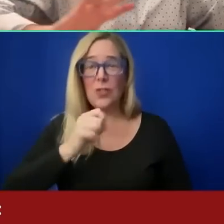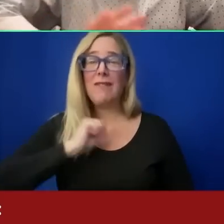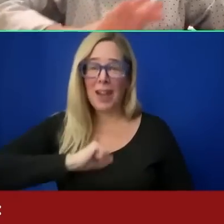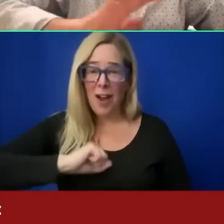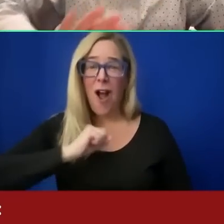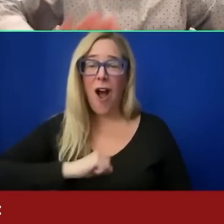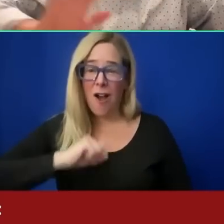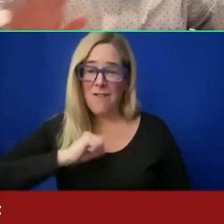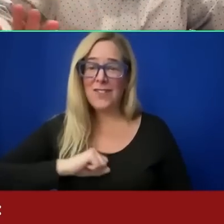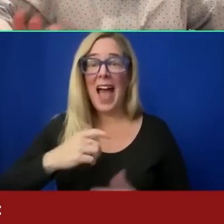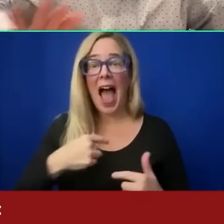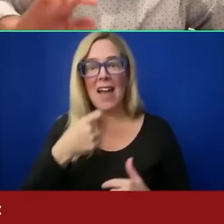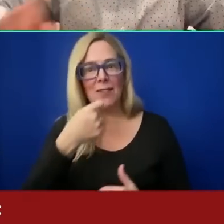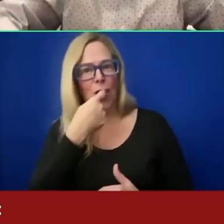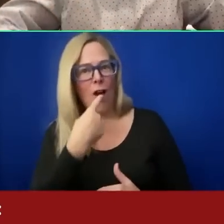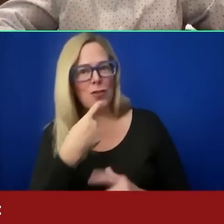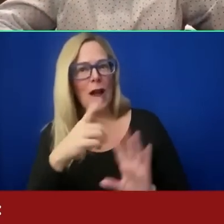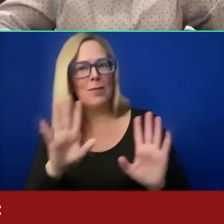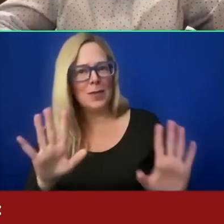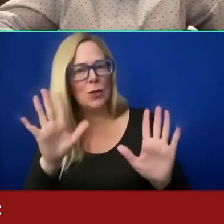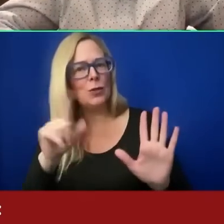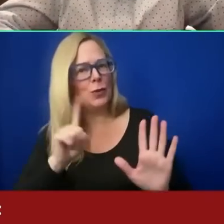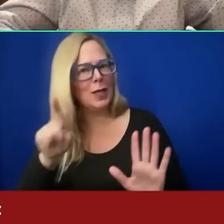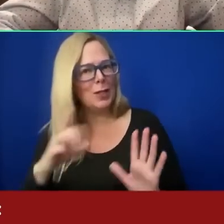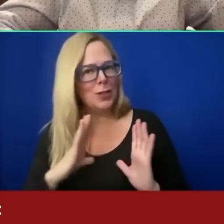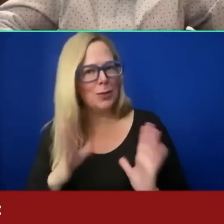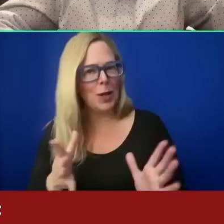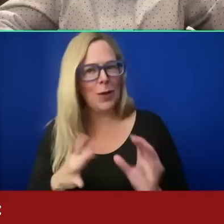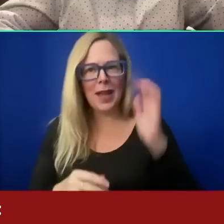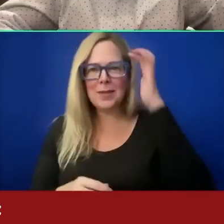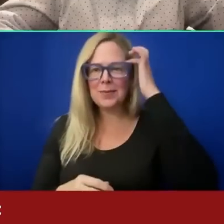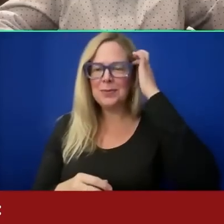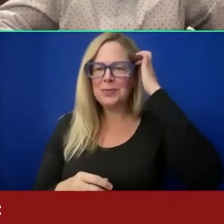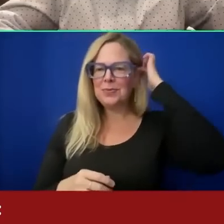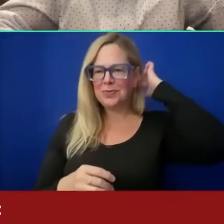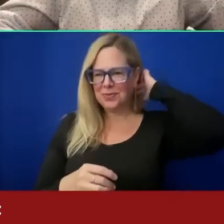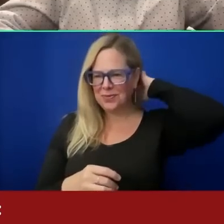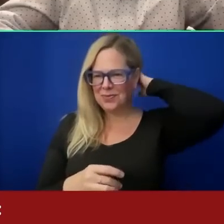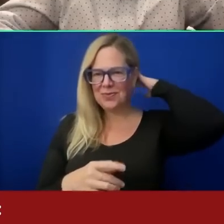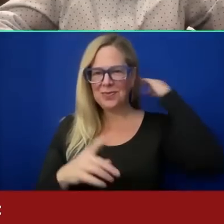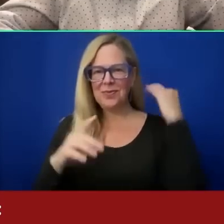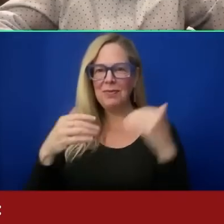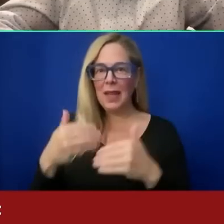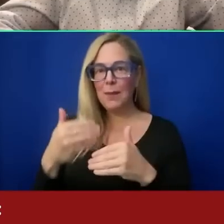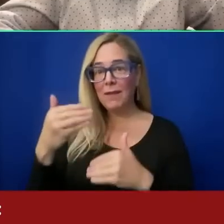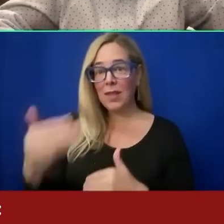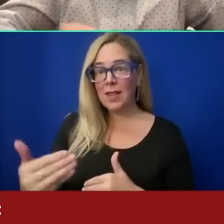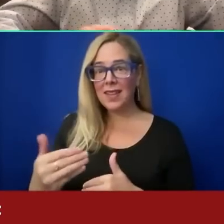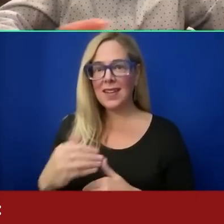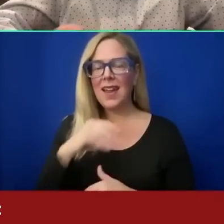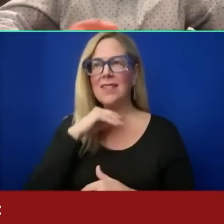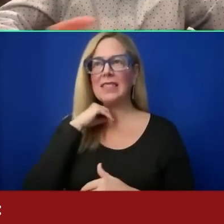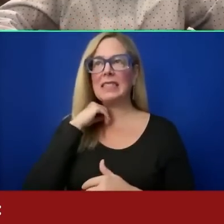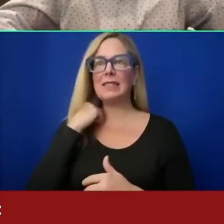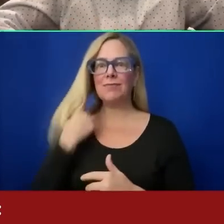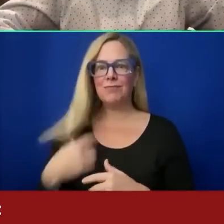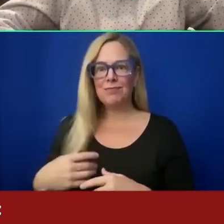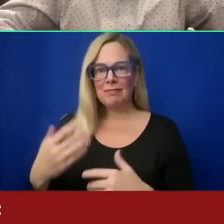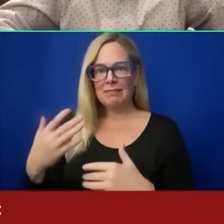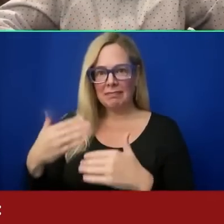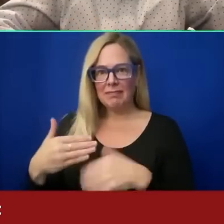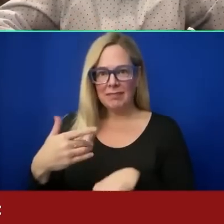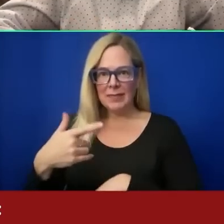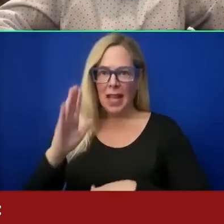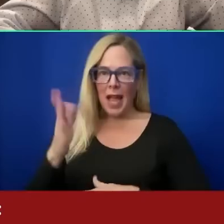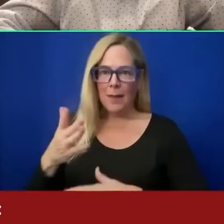I do have a cough drop, so we should be okay. For the next 10 minutes or so, I'm going to share components of my story that parallel some of the stuff